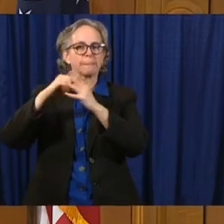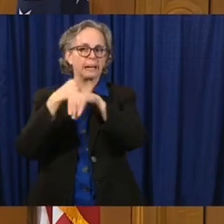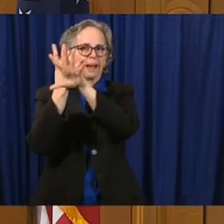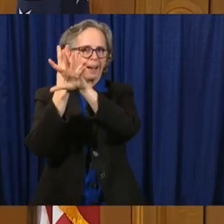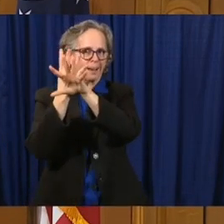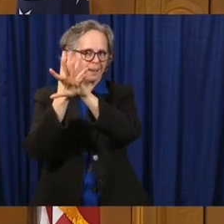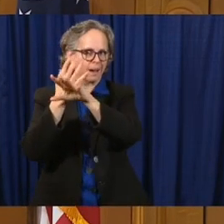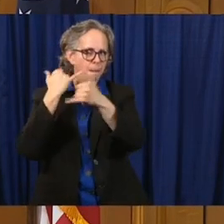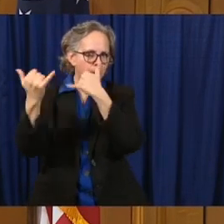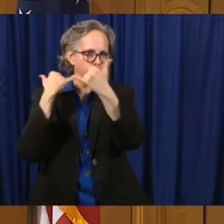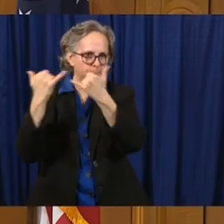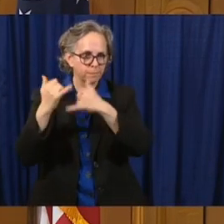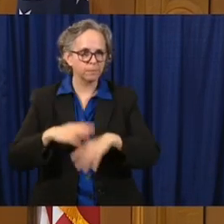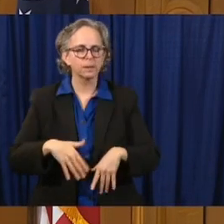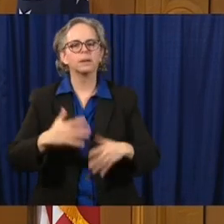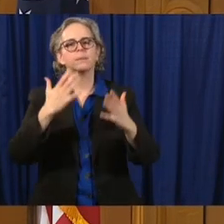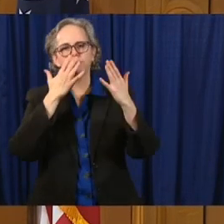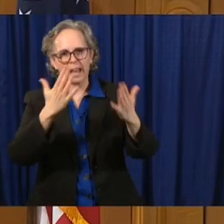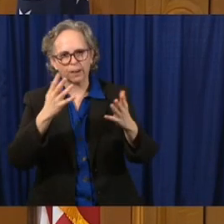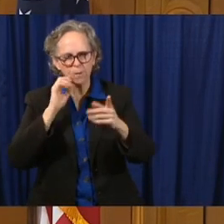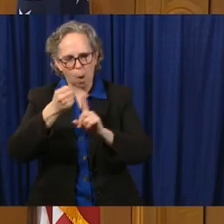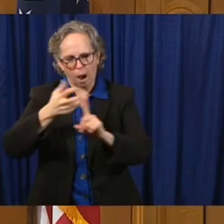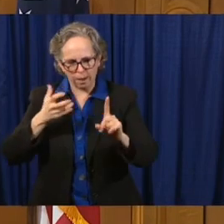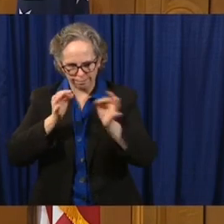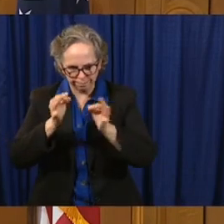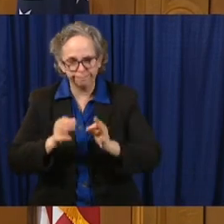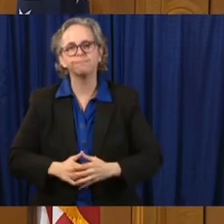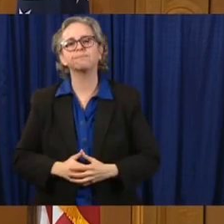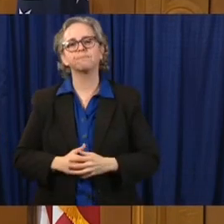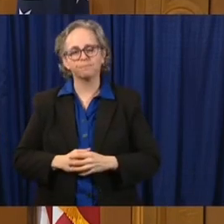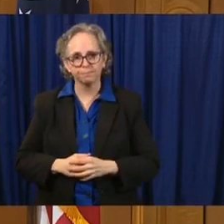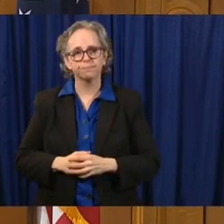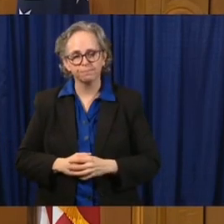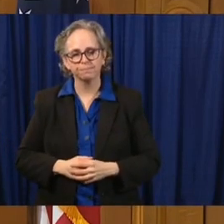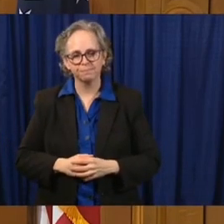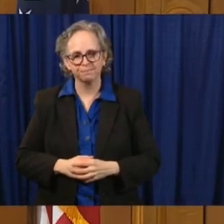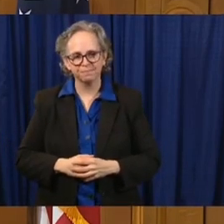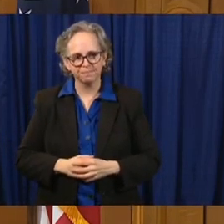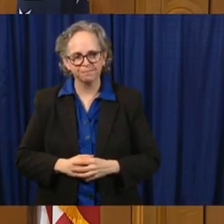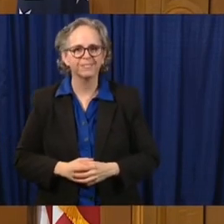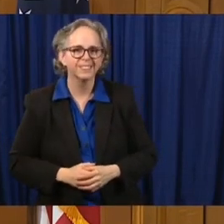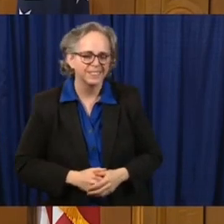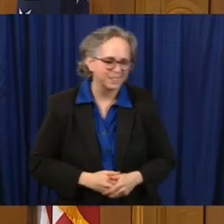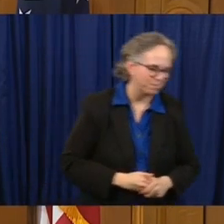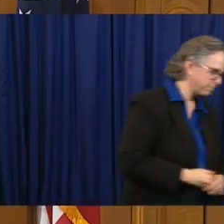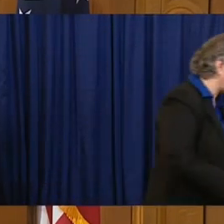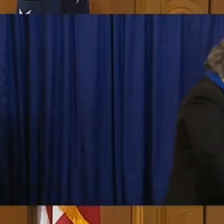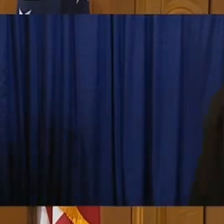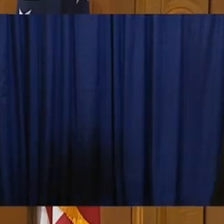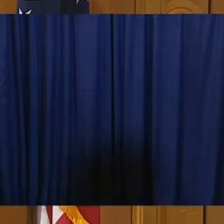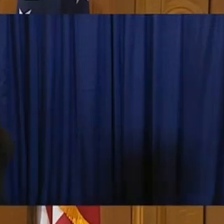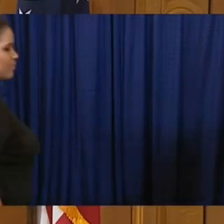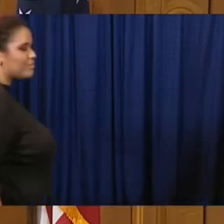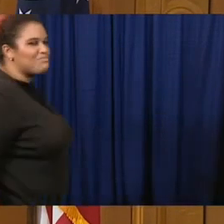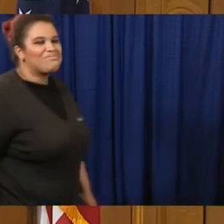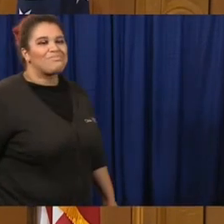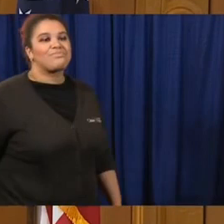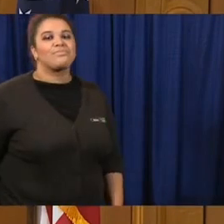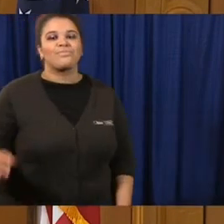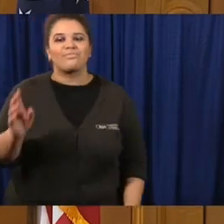Great. Thanks, Kim. Thank you. Thank you. Hi, Governor. It's Shane Stegmeller with Hannah News